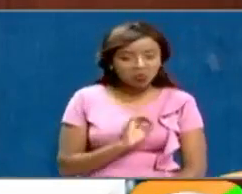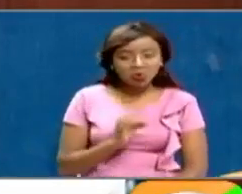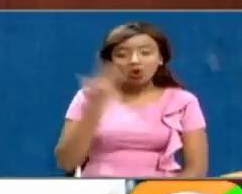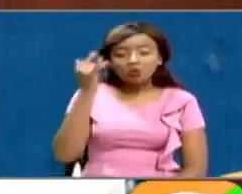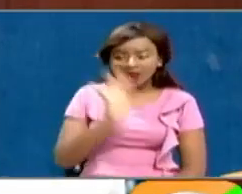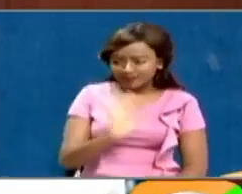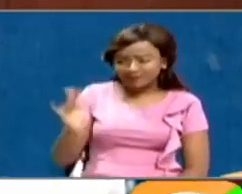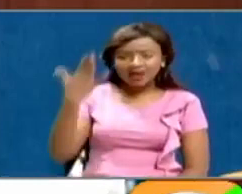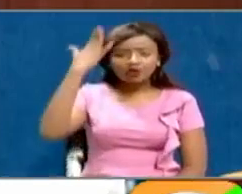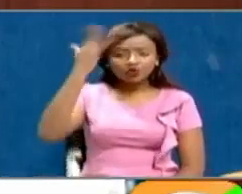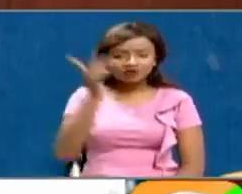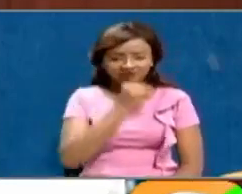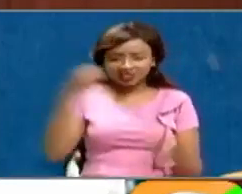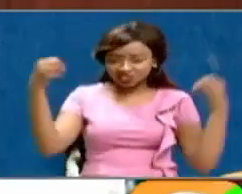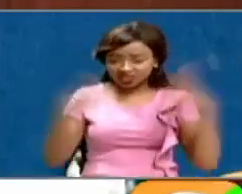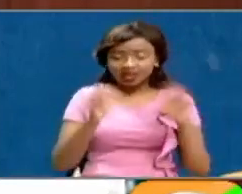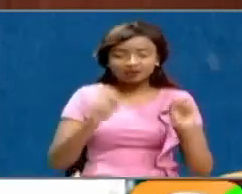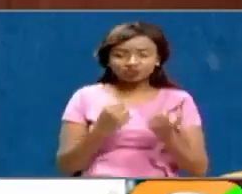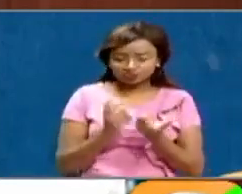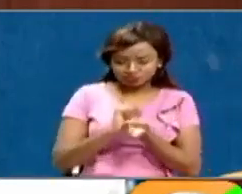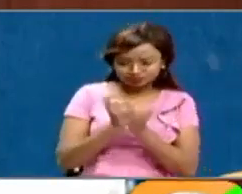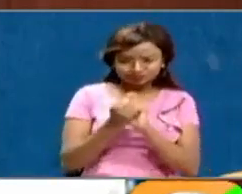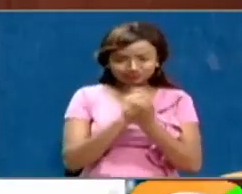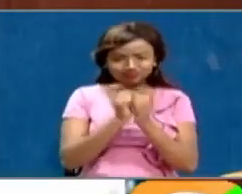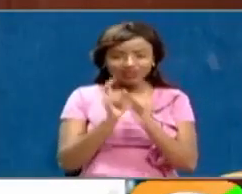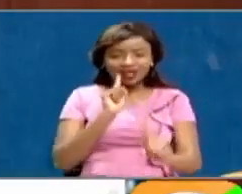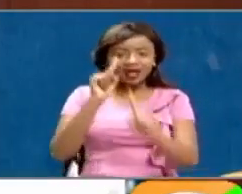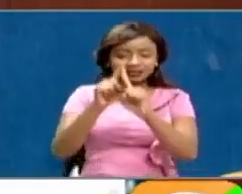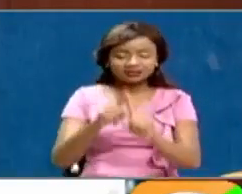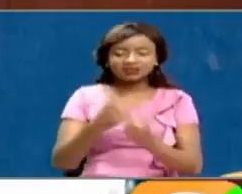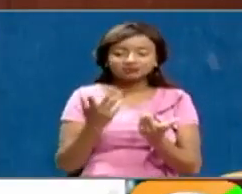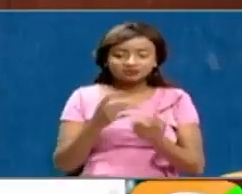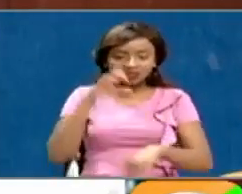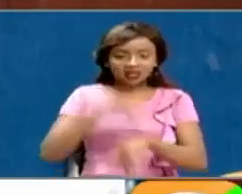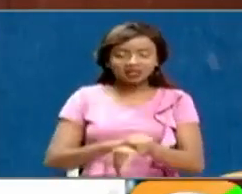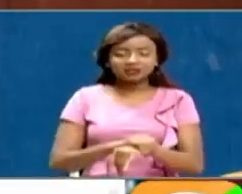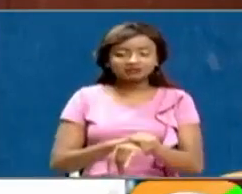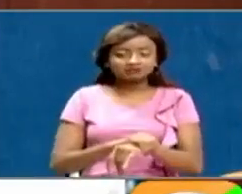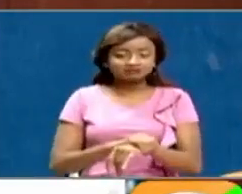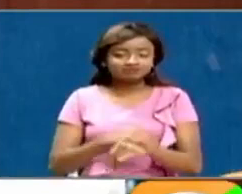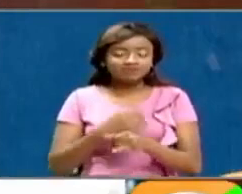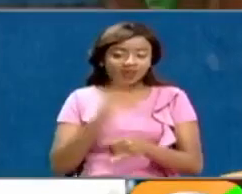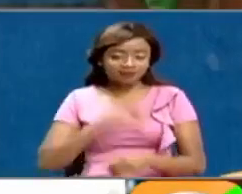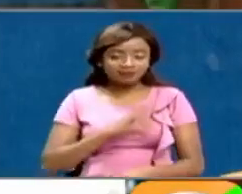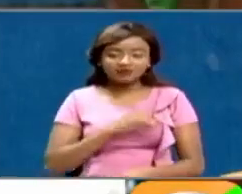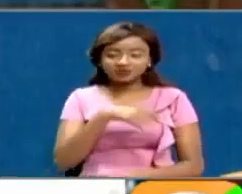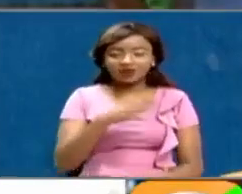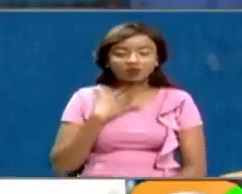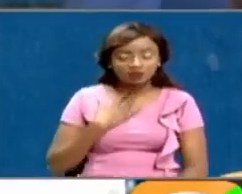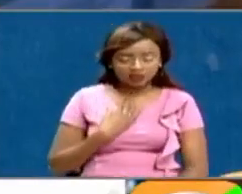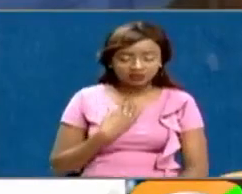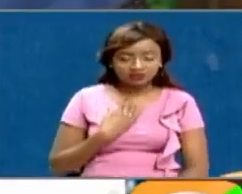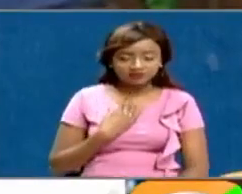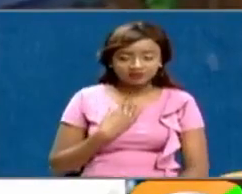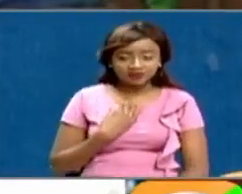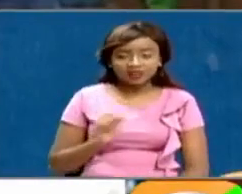because they know they keep on exchanging positions until they arrive at their destination, Mr. Speaker. Uongozi wa